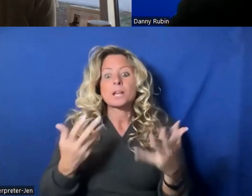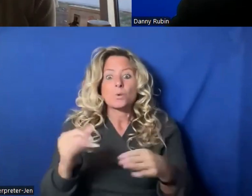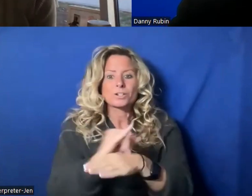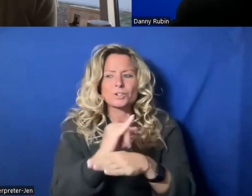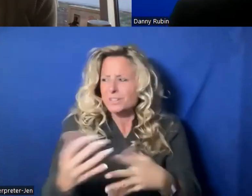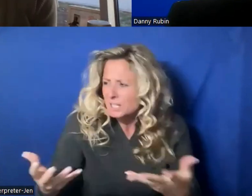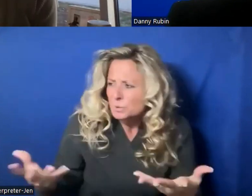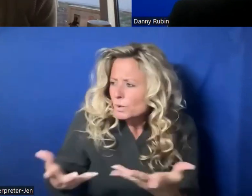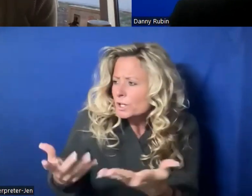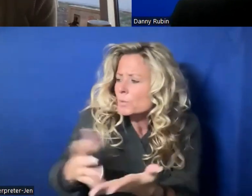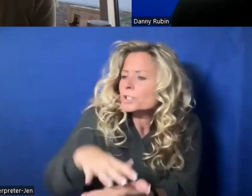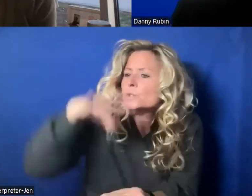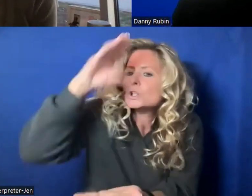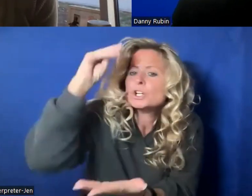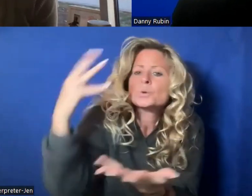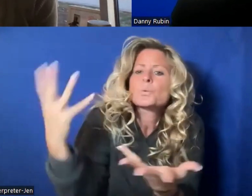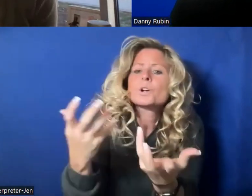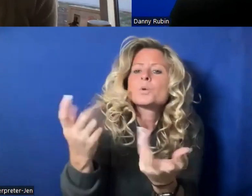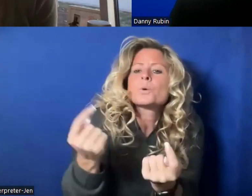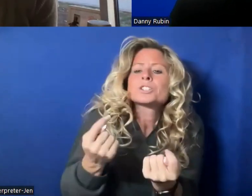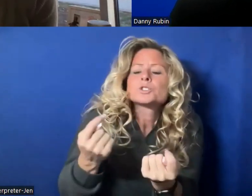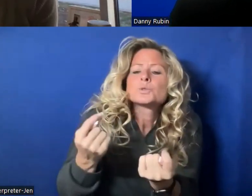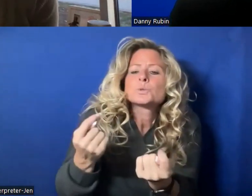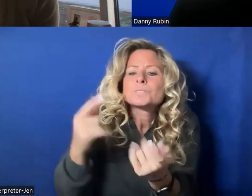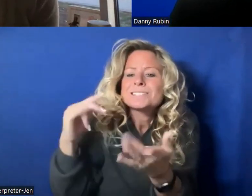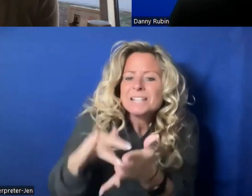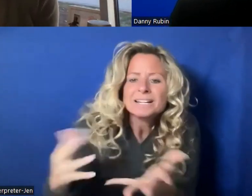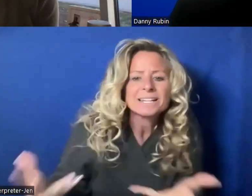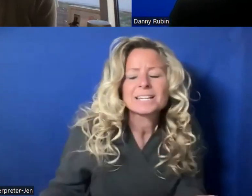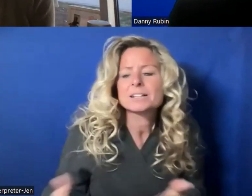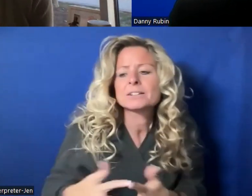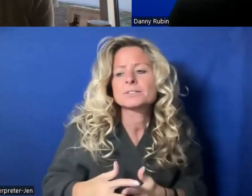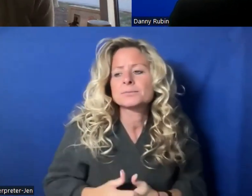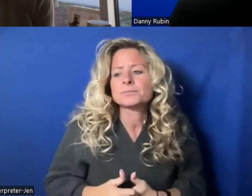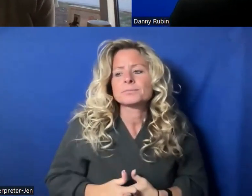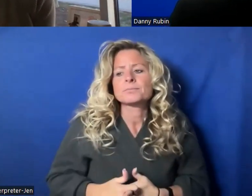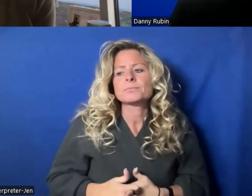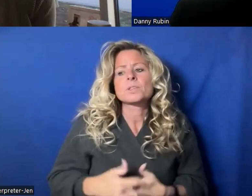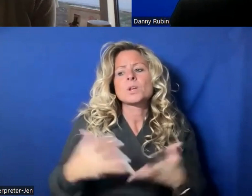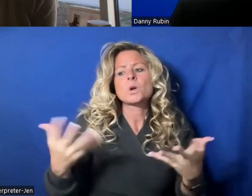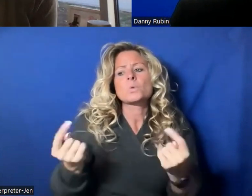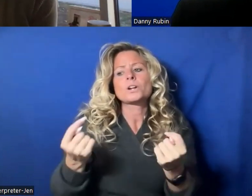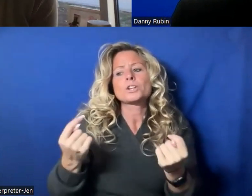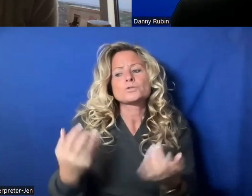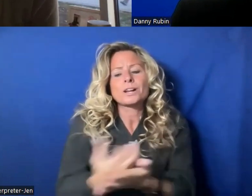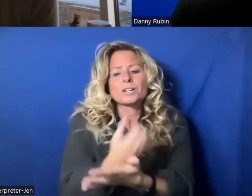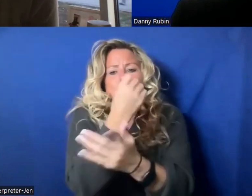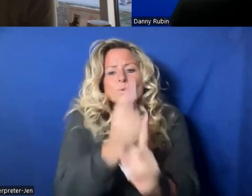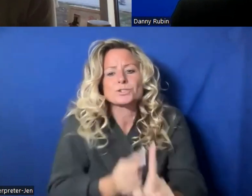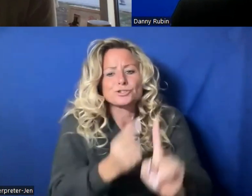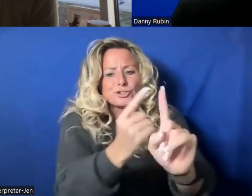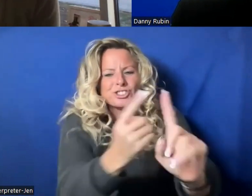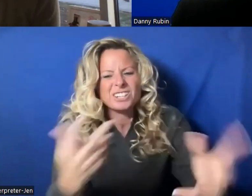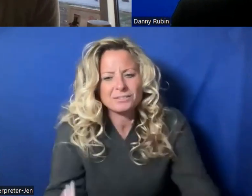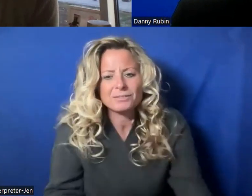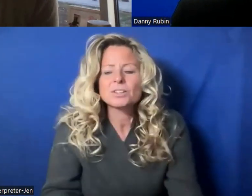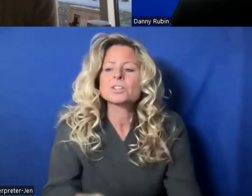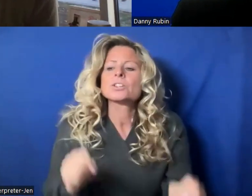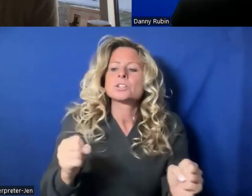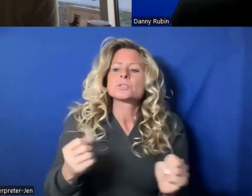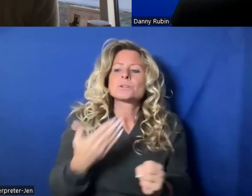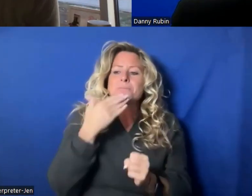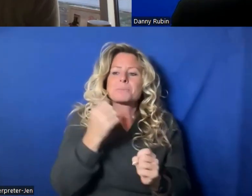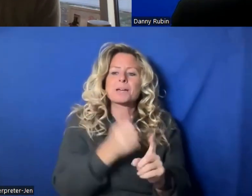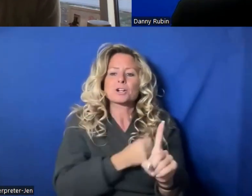what do you want to get out of it? Like, what do you want to learn? What do you want to study? What are you trying to achieve so that way we can better